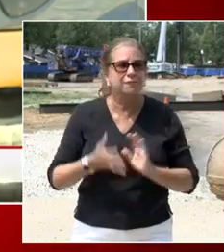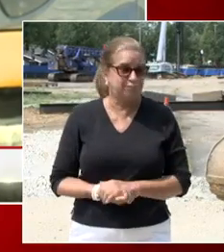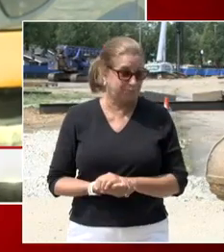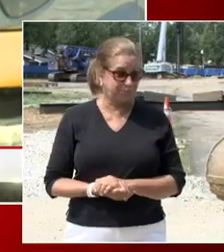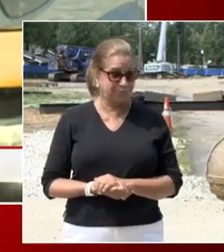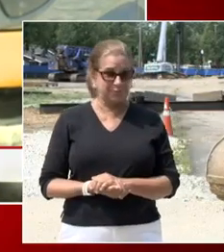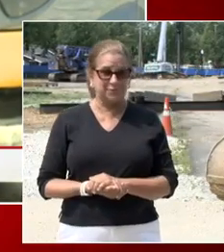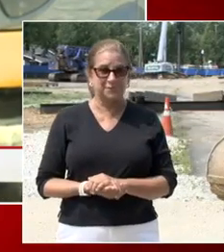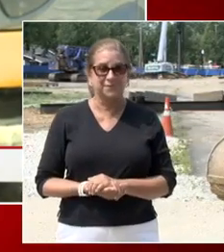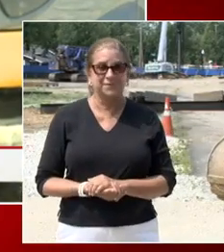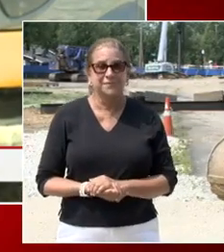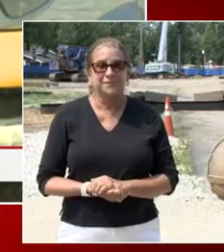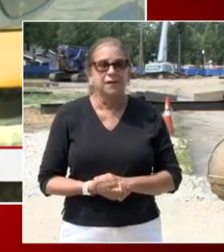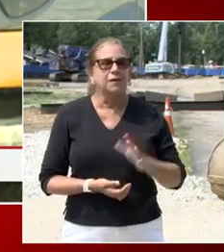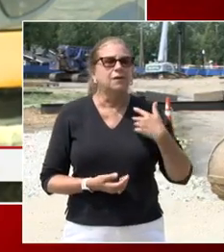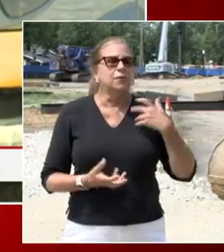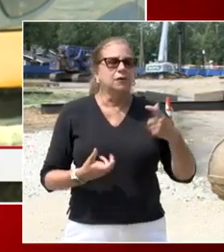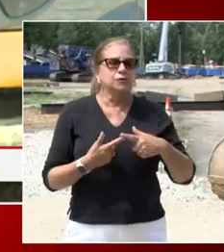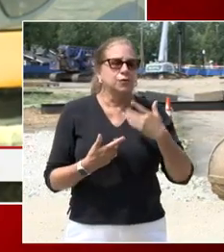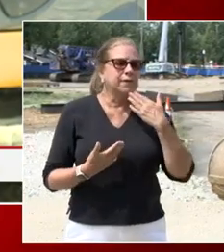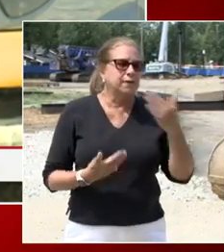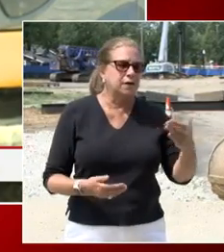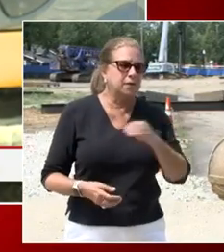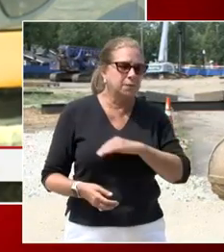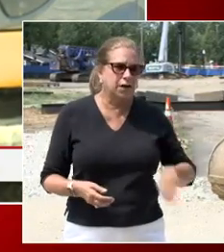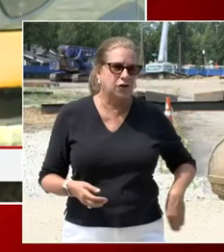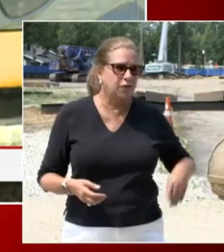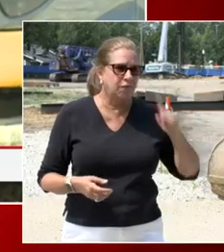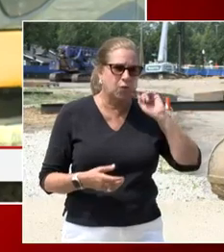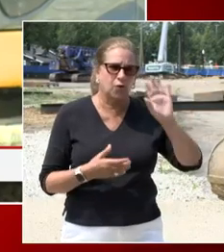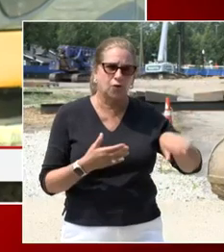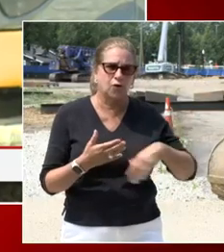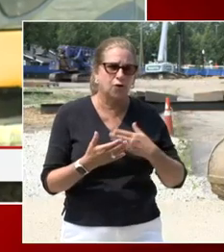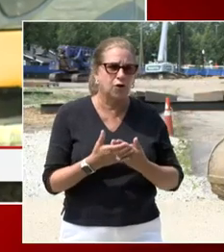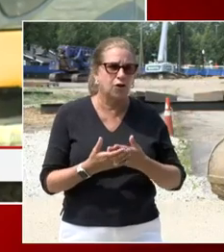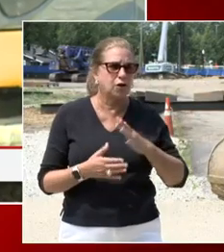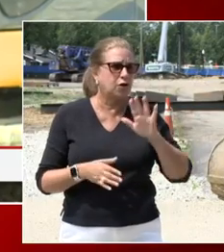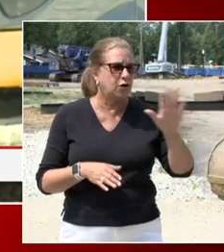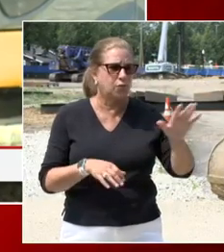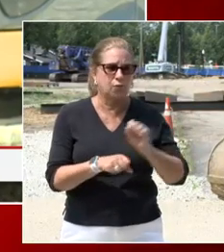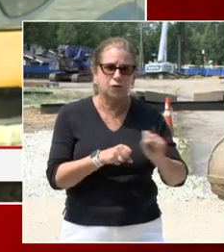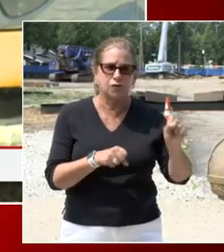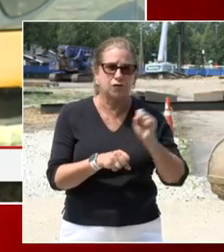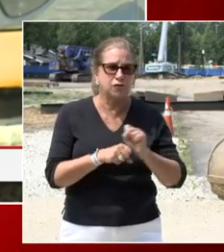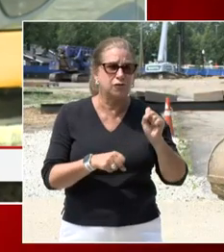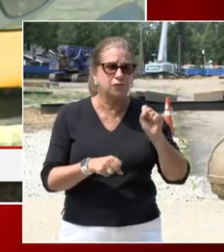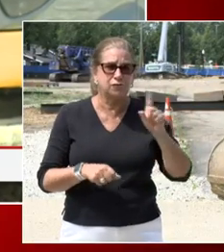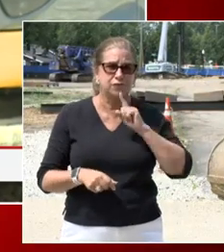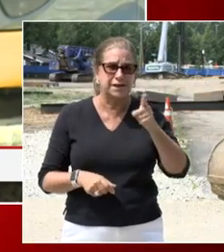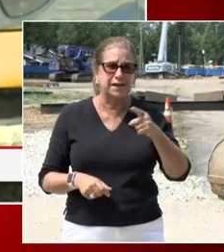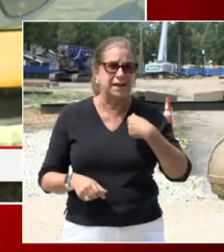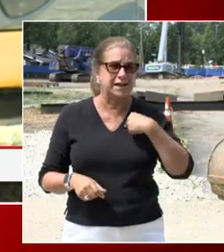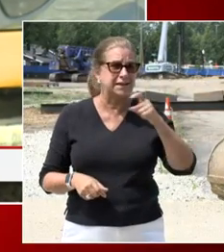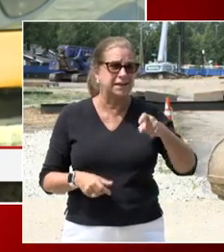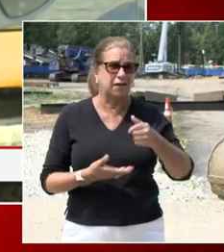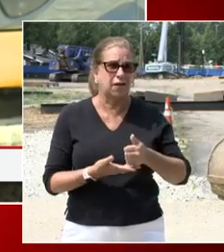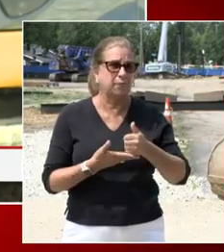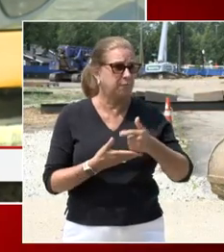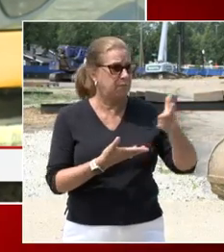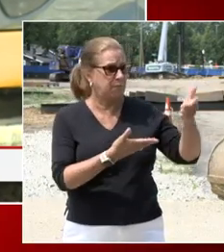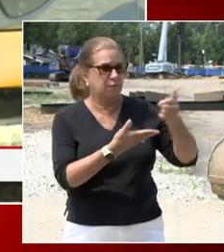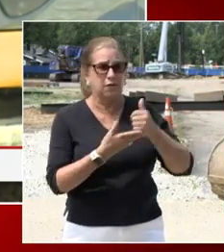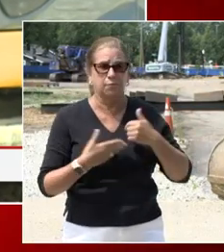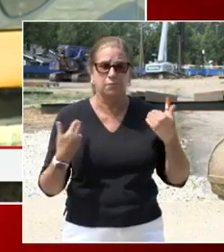the bill they trying to work on, all the bills they're working on. Thank you. Because we need help, We need a lot of